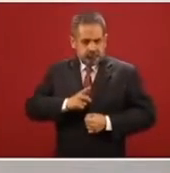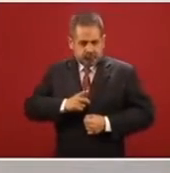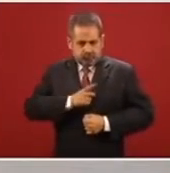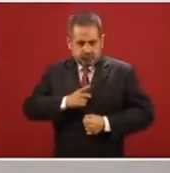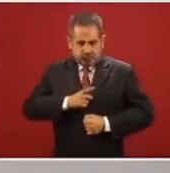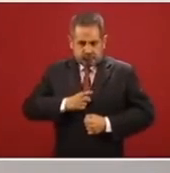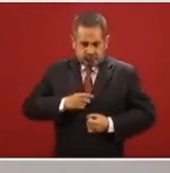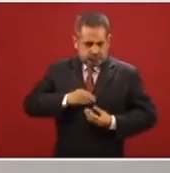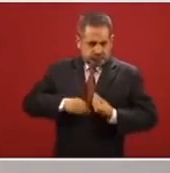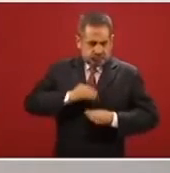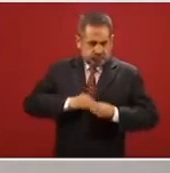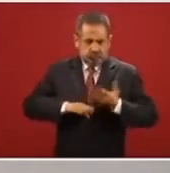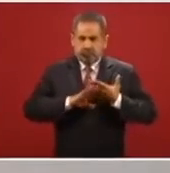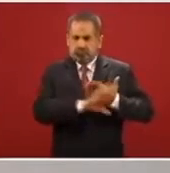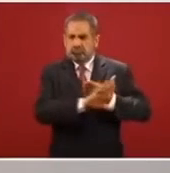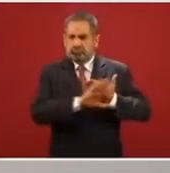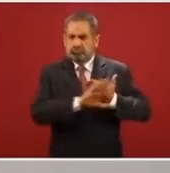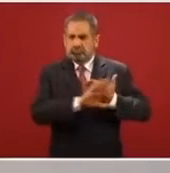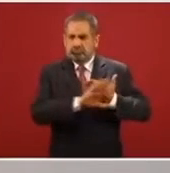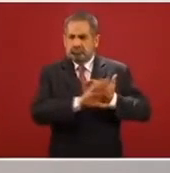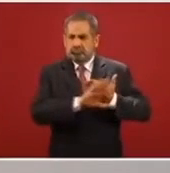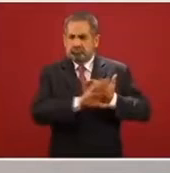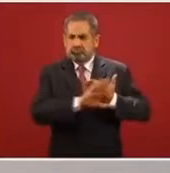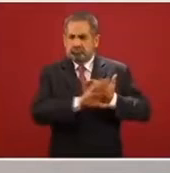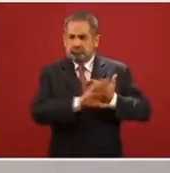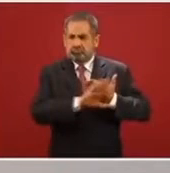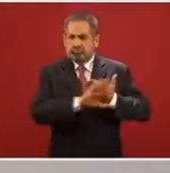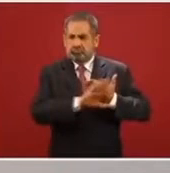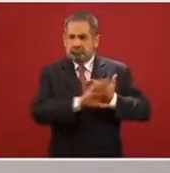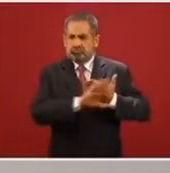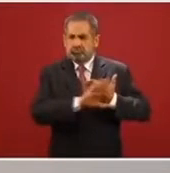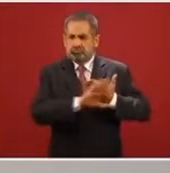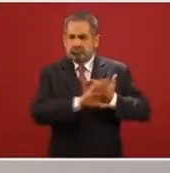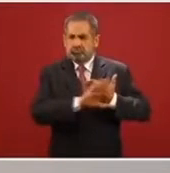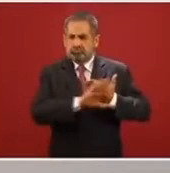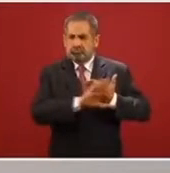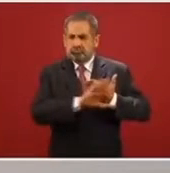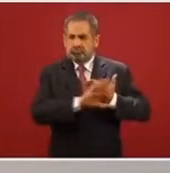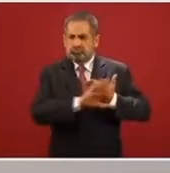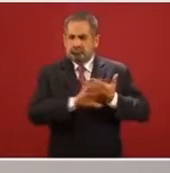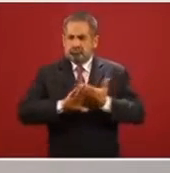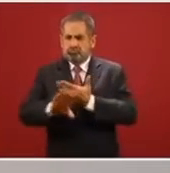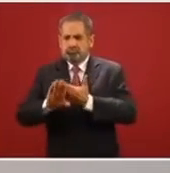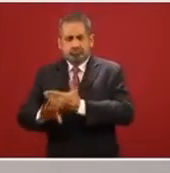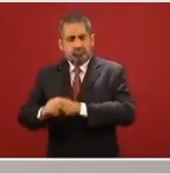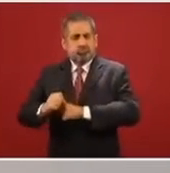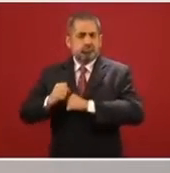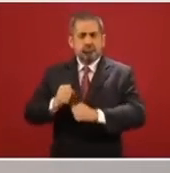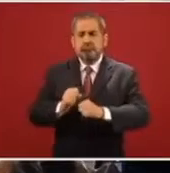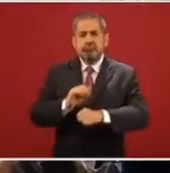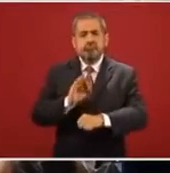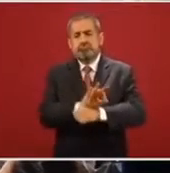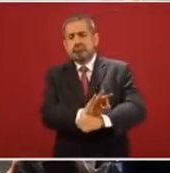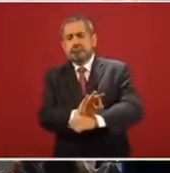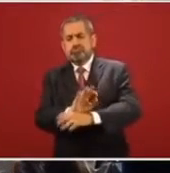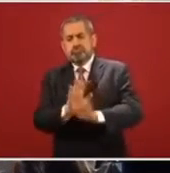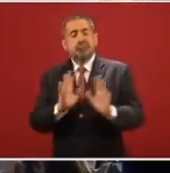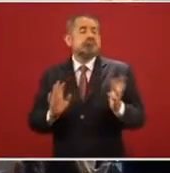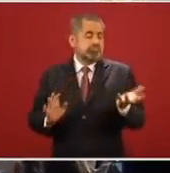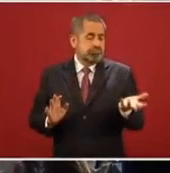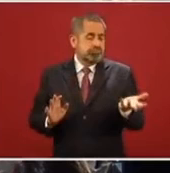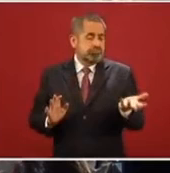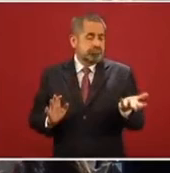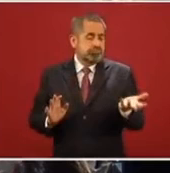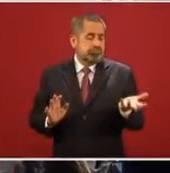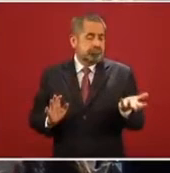sido expuestos al virus. when they have been exposed to the virus. Pero no quiere